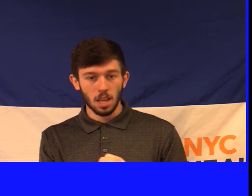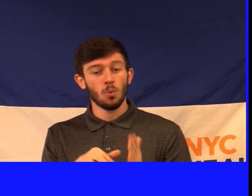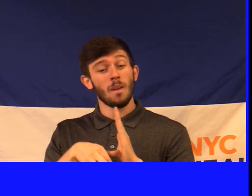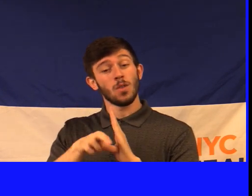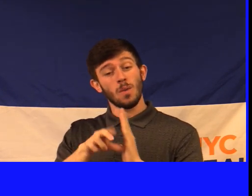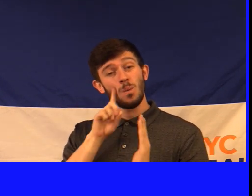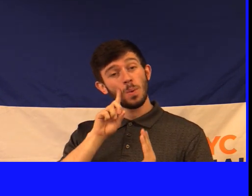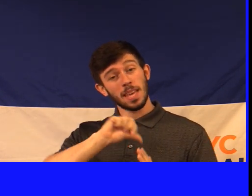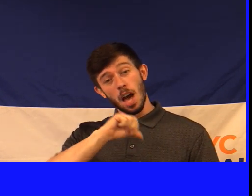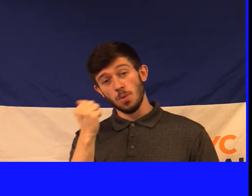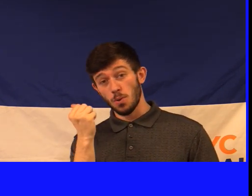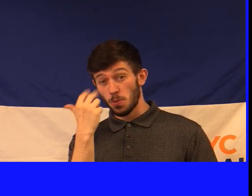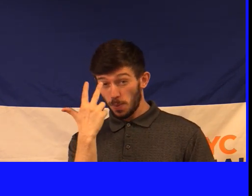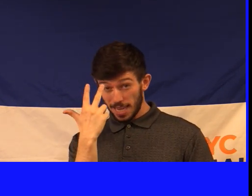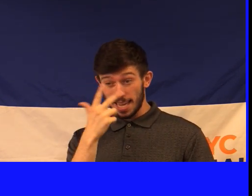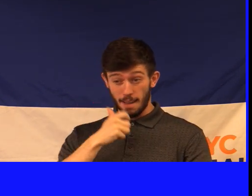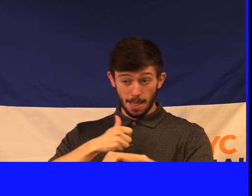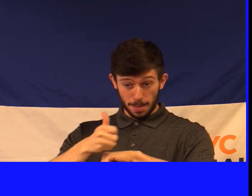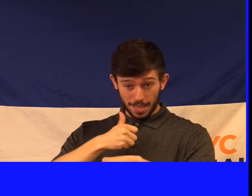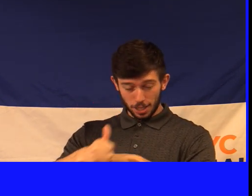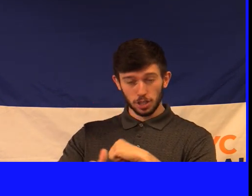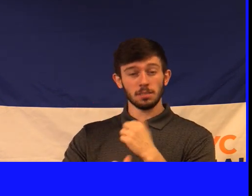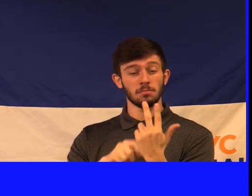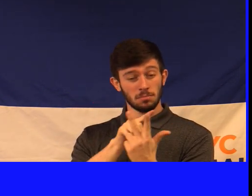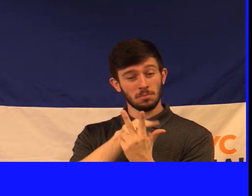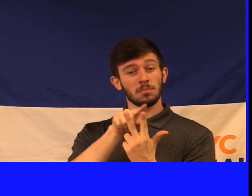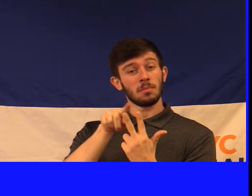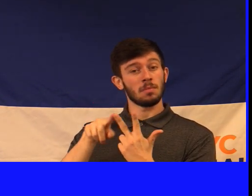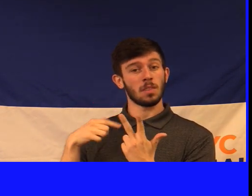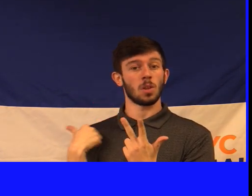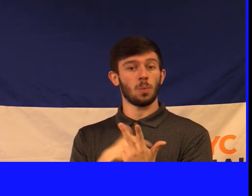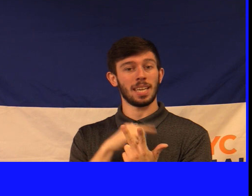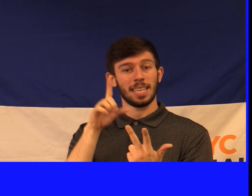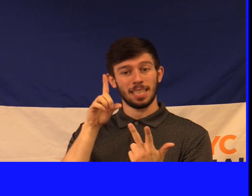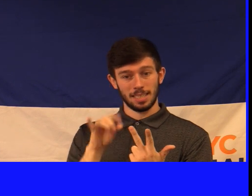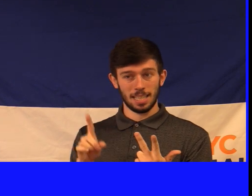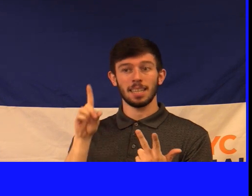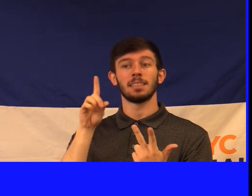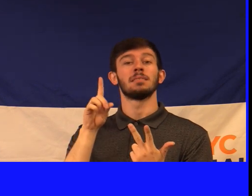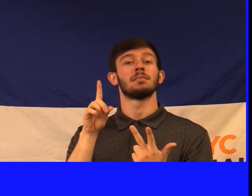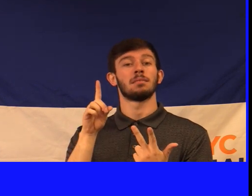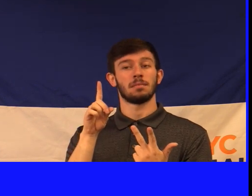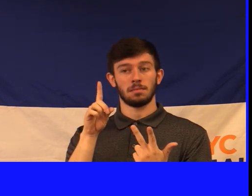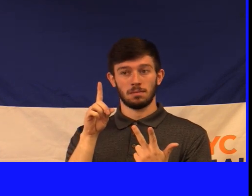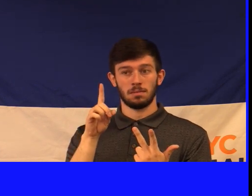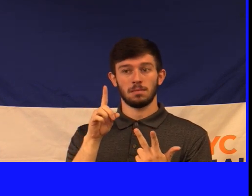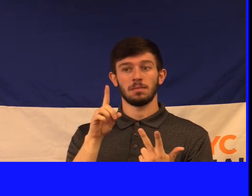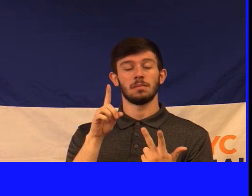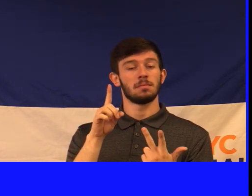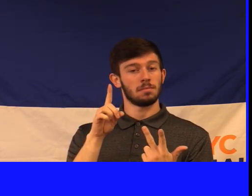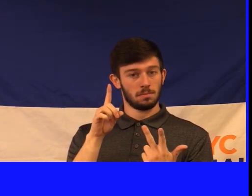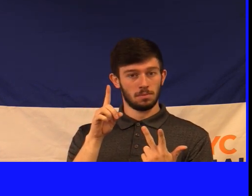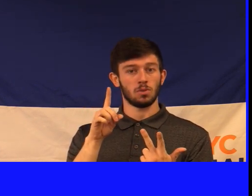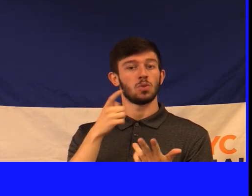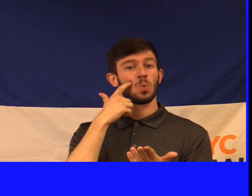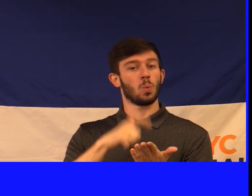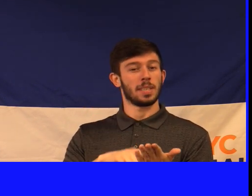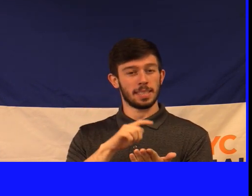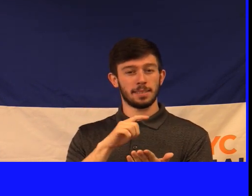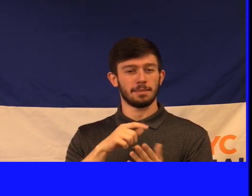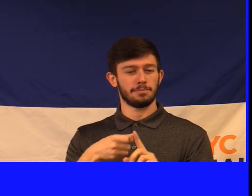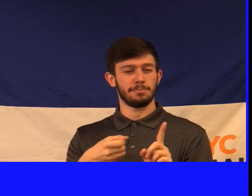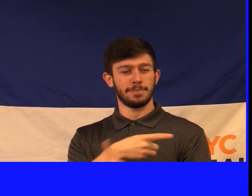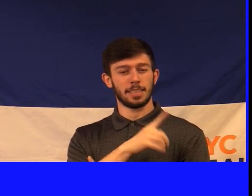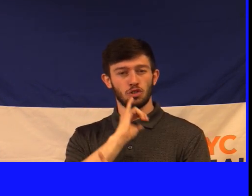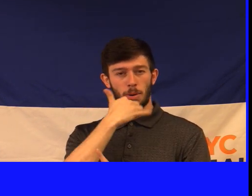review of the other 3 allegations revealed timesheet versus swipe report discrepancies in